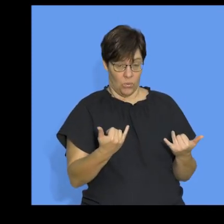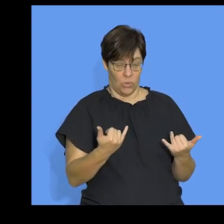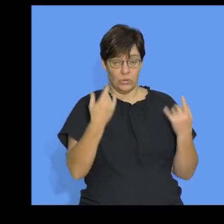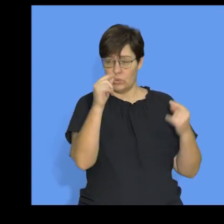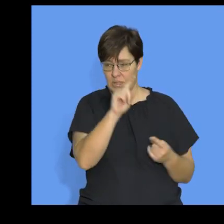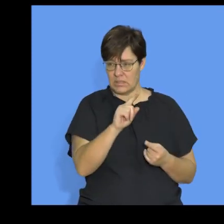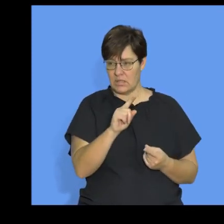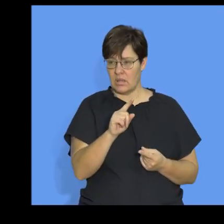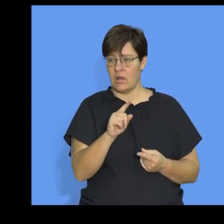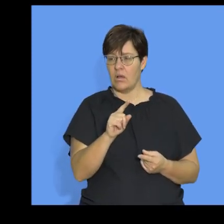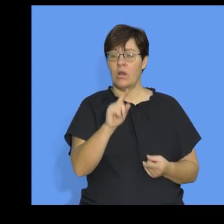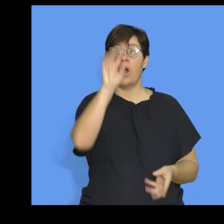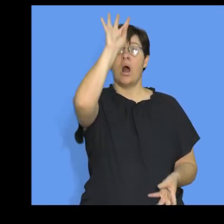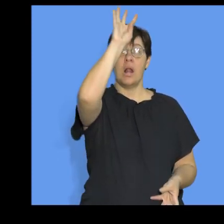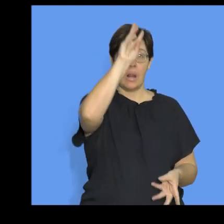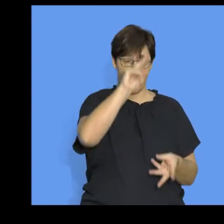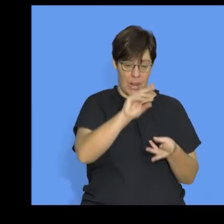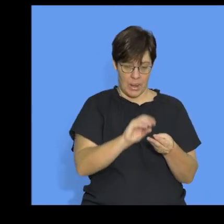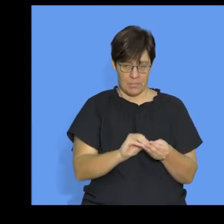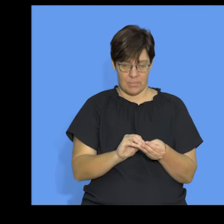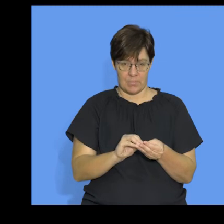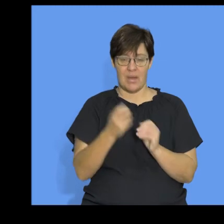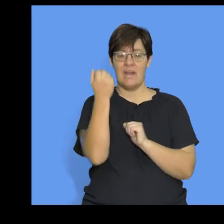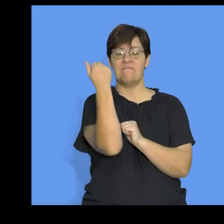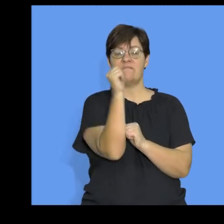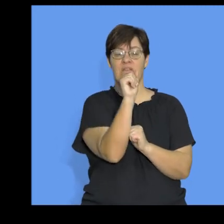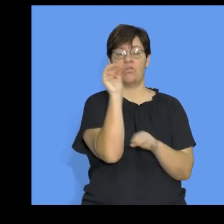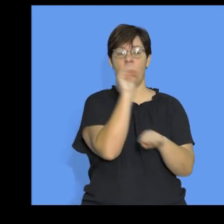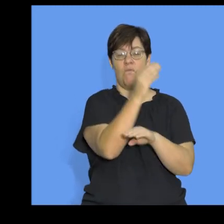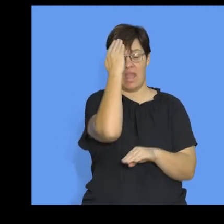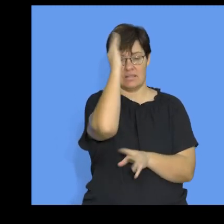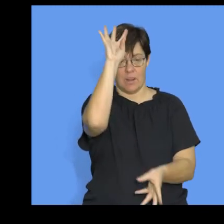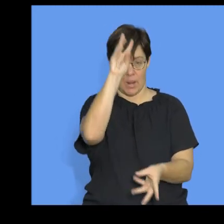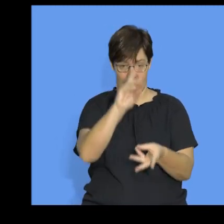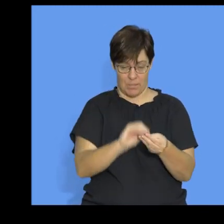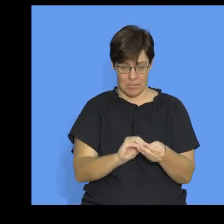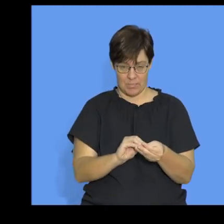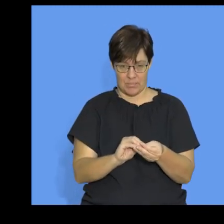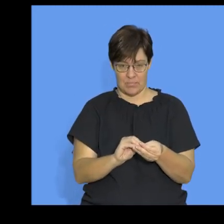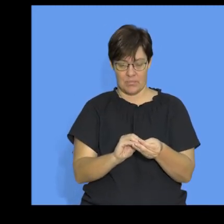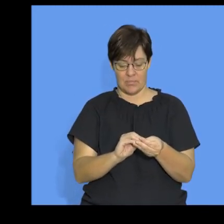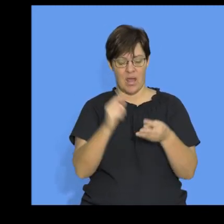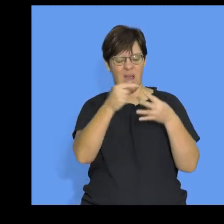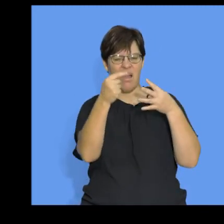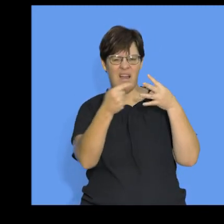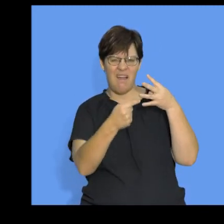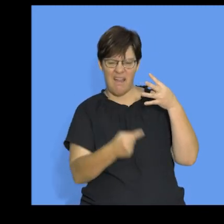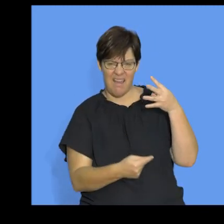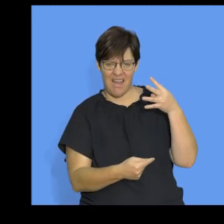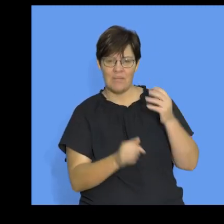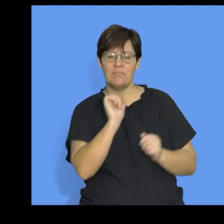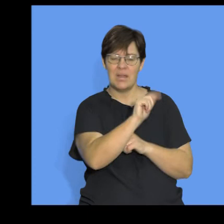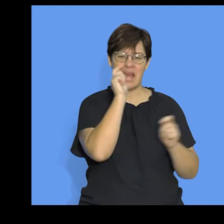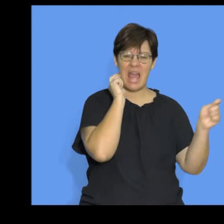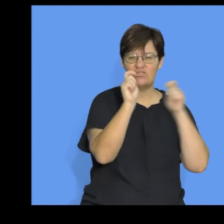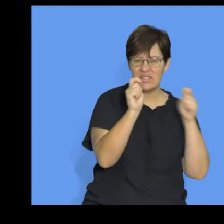your total factory overheads. Which items? Remember, it is your adjusted